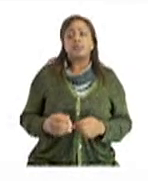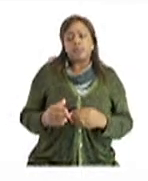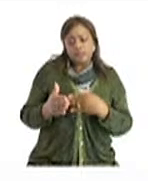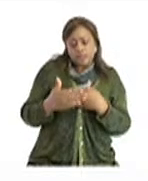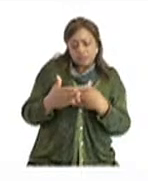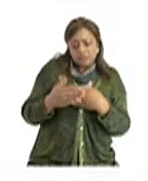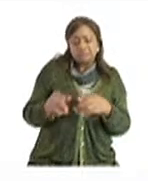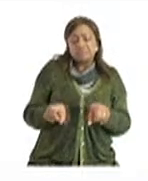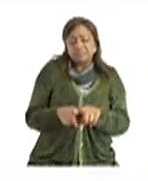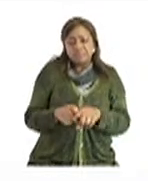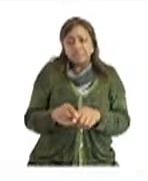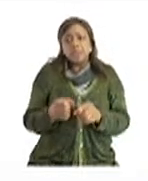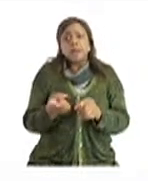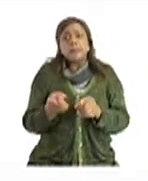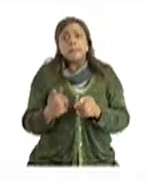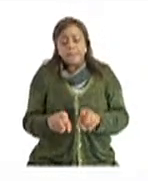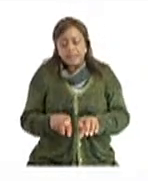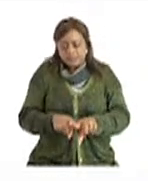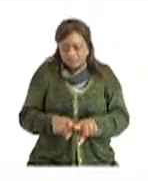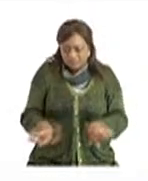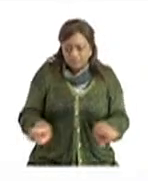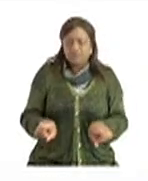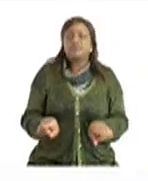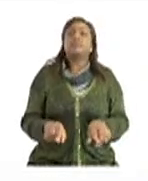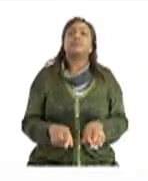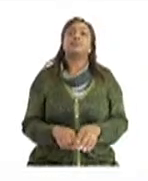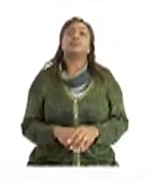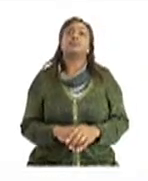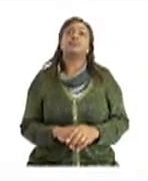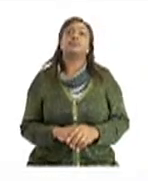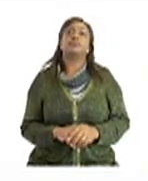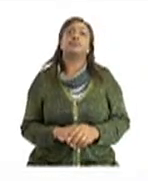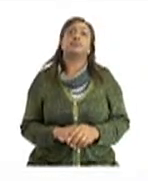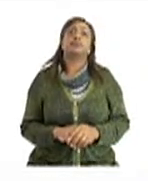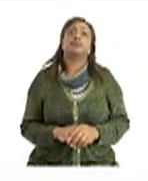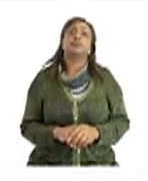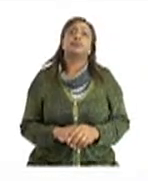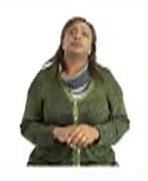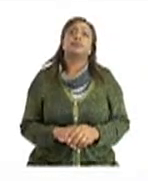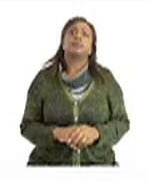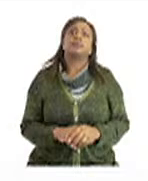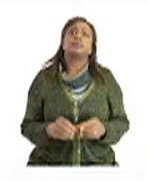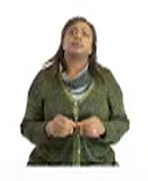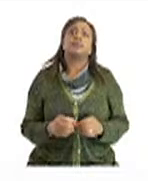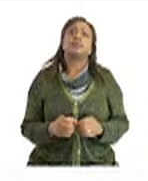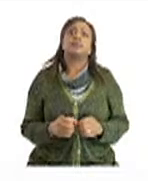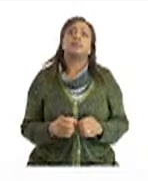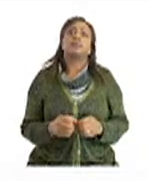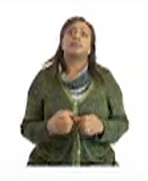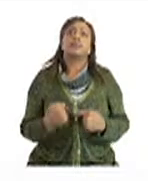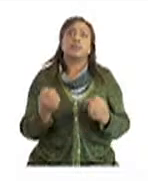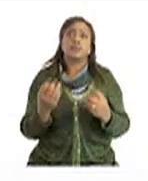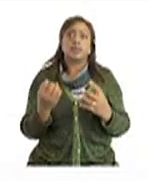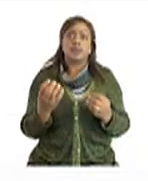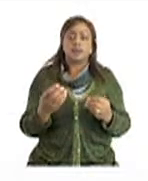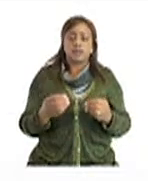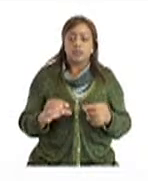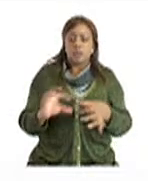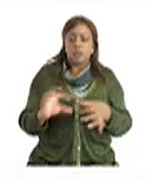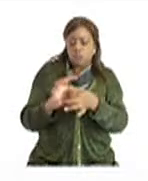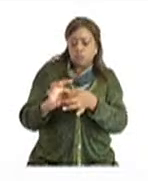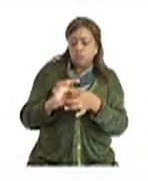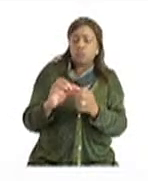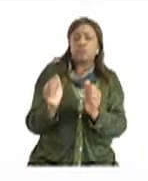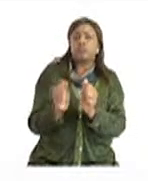and yet it is very different from each other, but there are a lot of complements to these bodies.